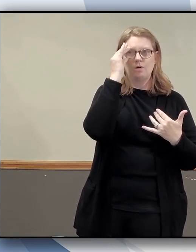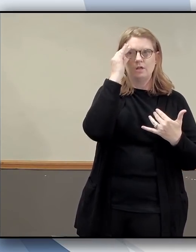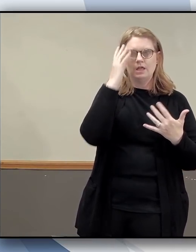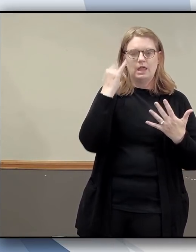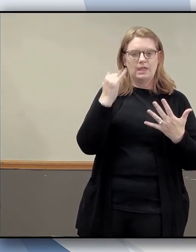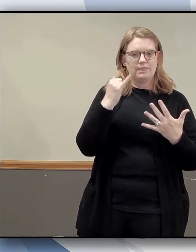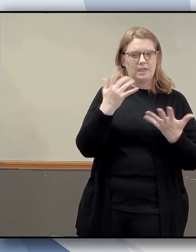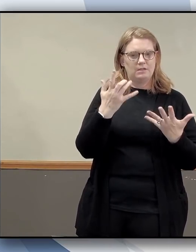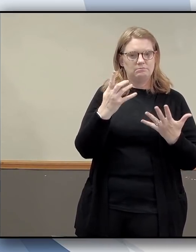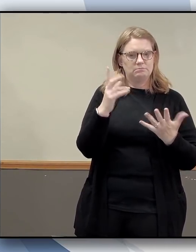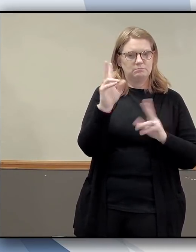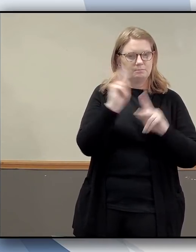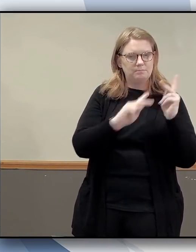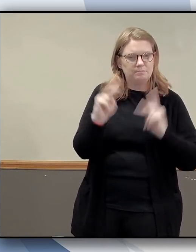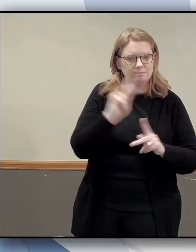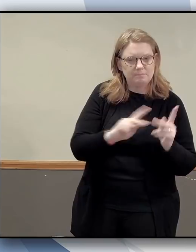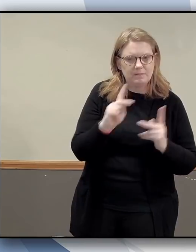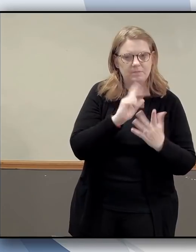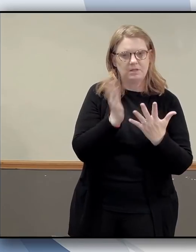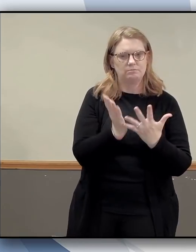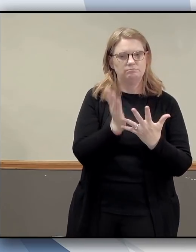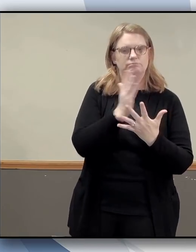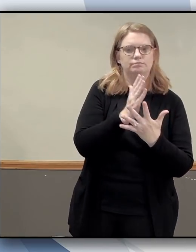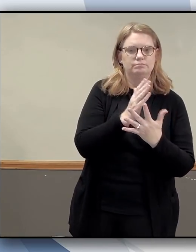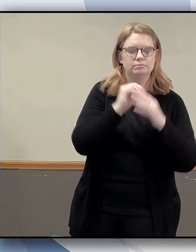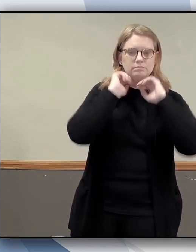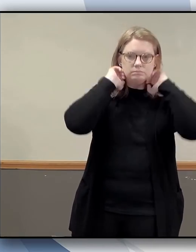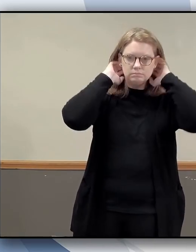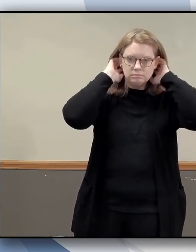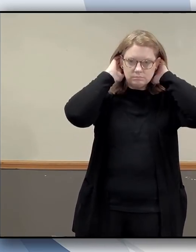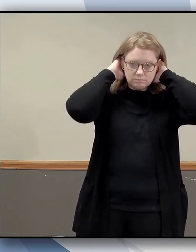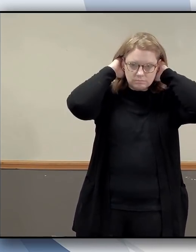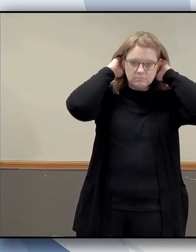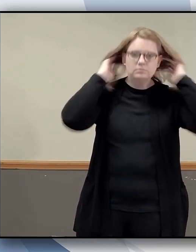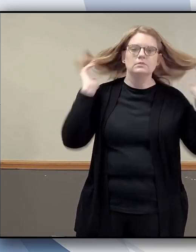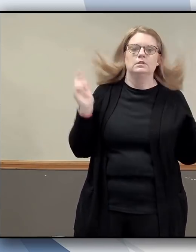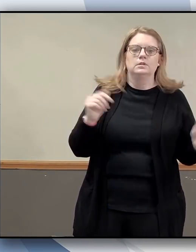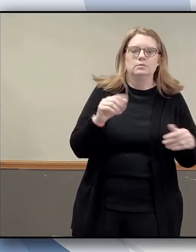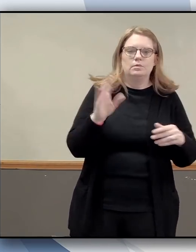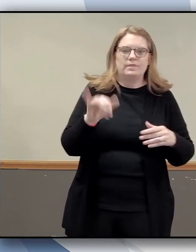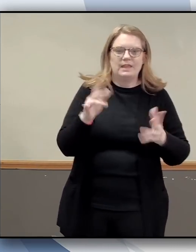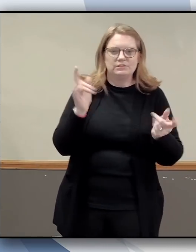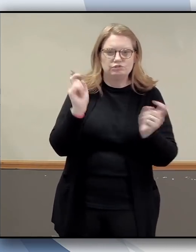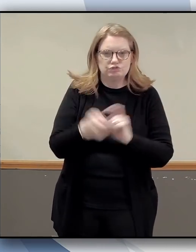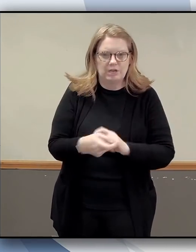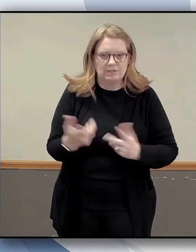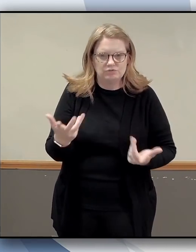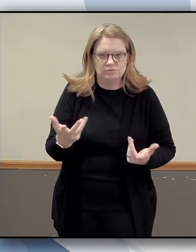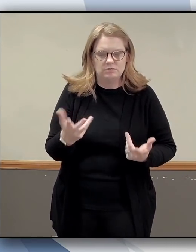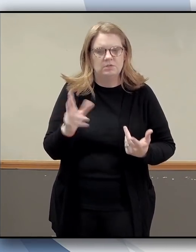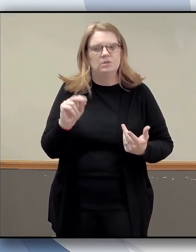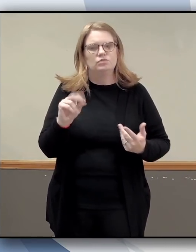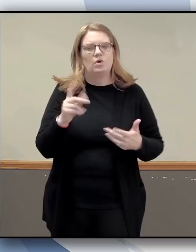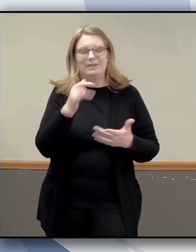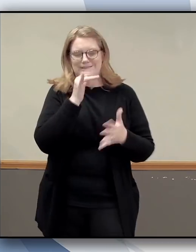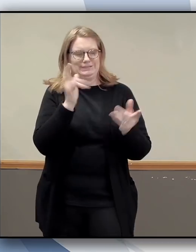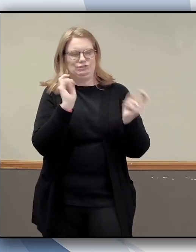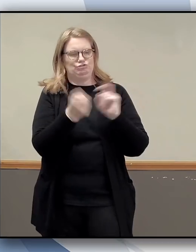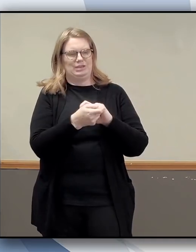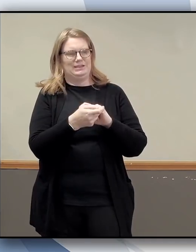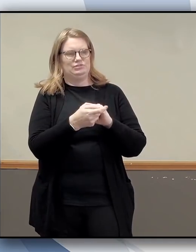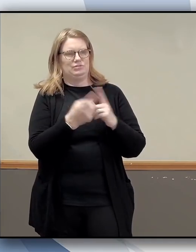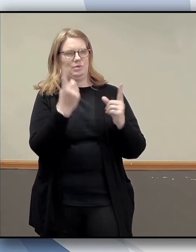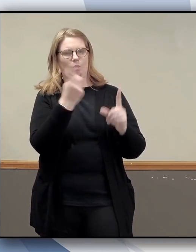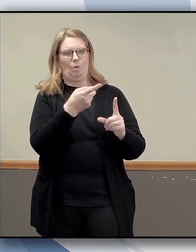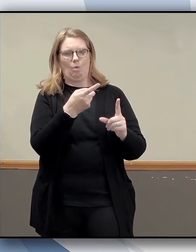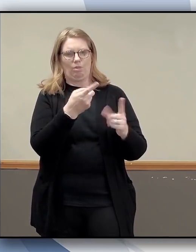new, updated, smarter set of guidelines. Doesn't that kind of change the goalposts, though? Well, no, I think it doesn't change the goalposts. The goalposts